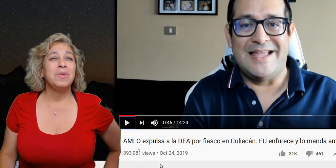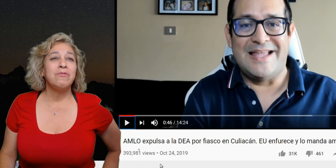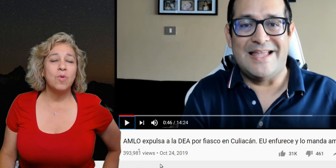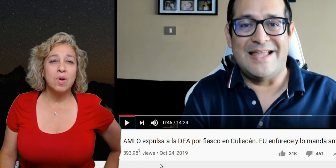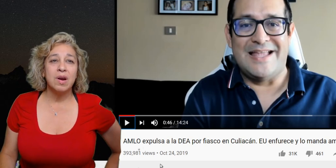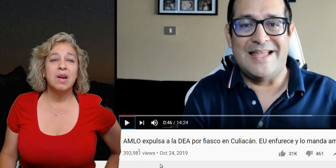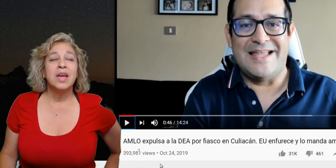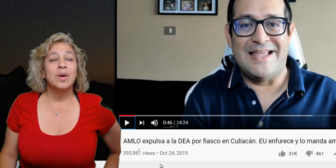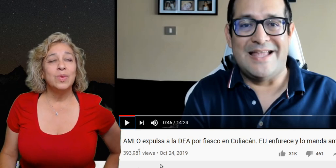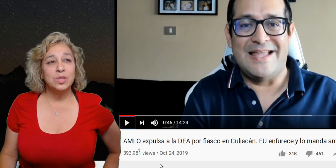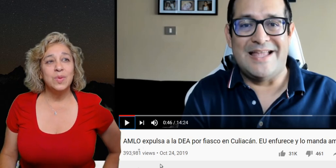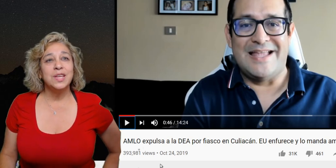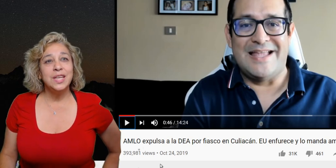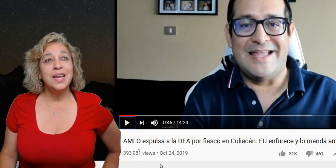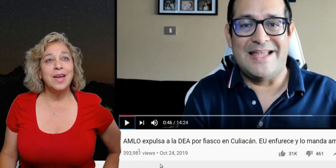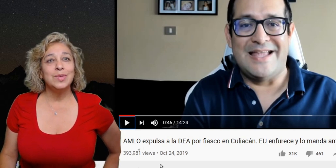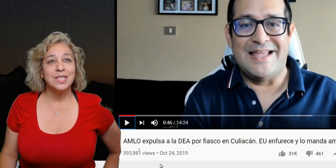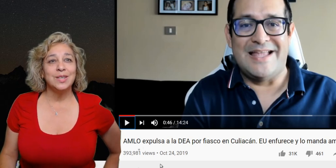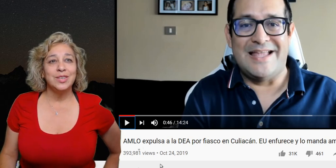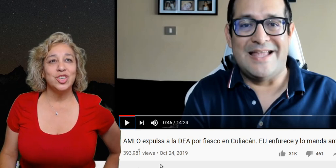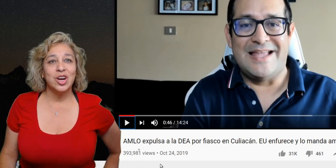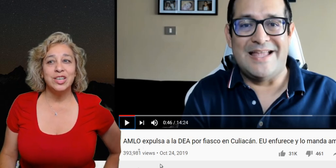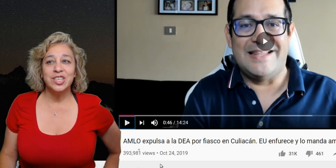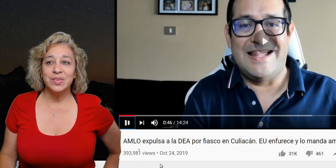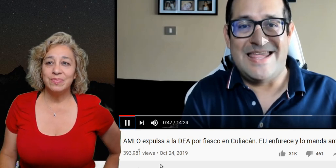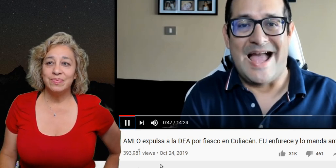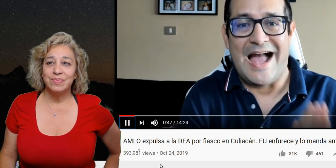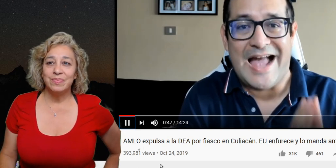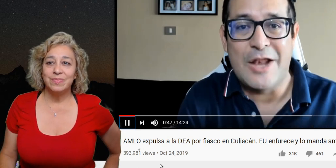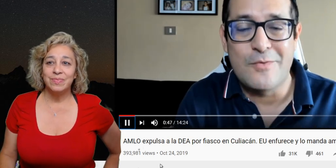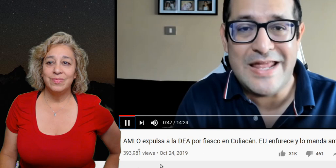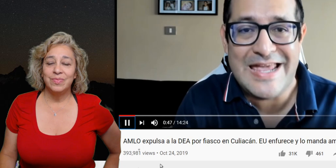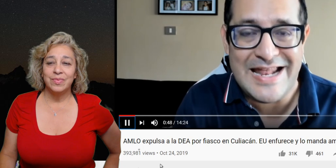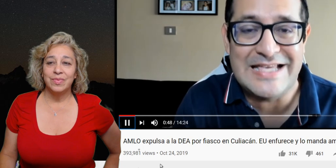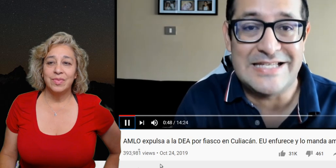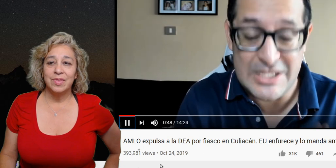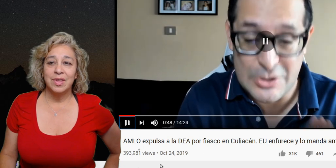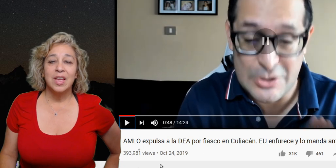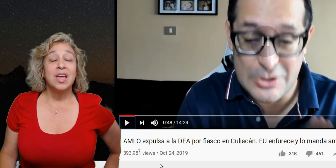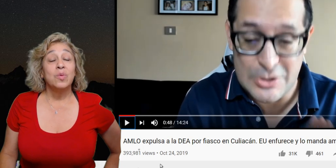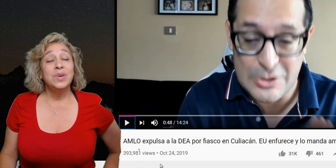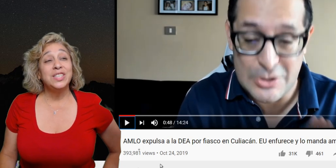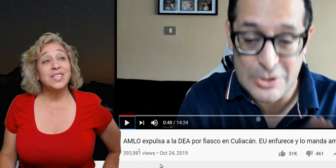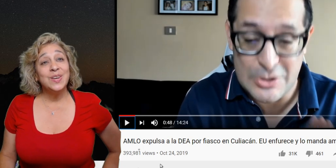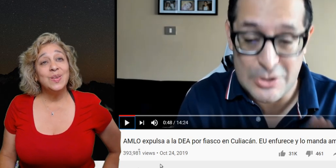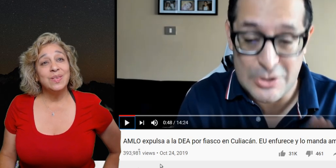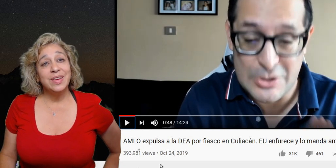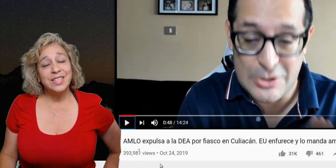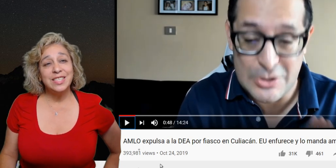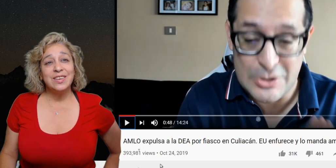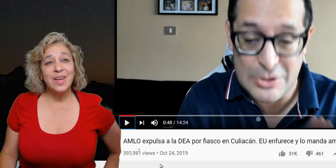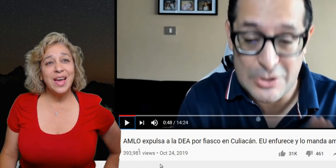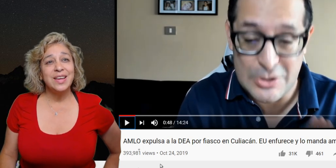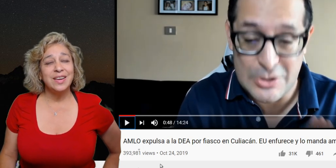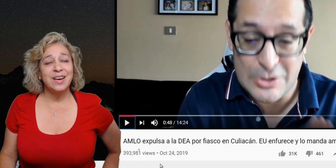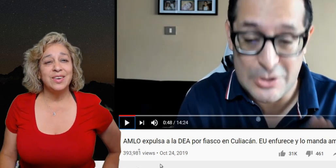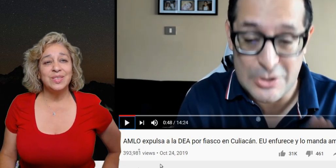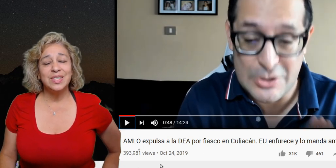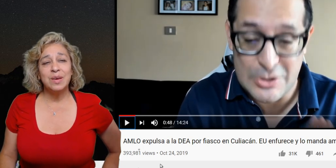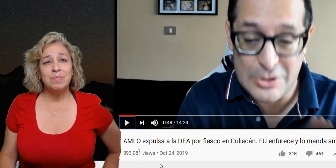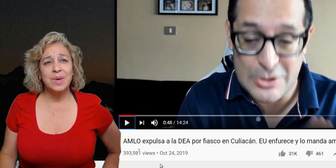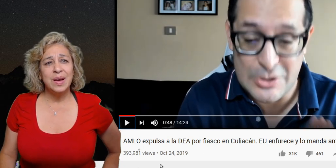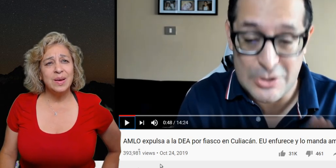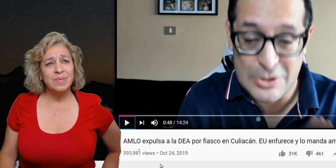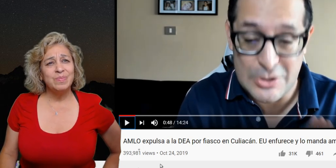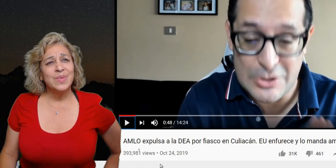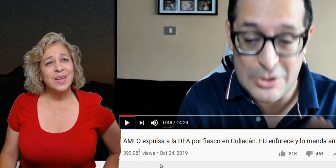the before was when the DA was still in charge. Yeah. Alguna injerencia. ¿Y tú? Which still, it still had